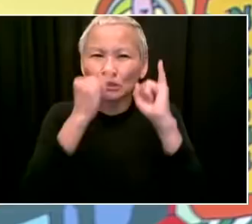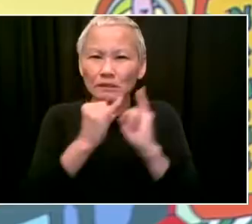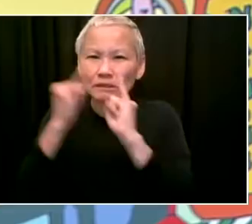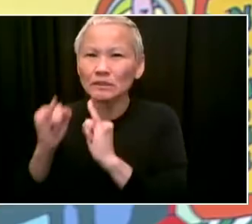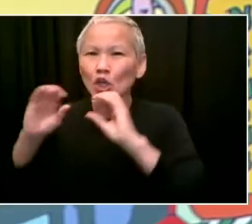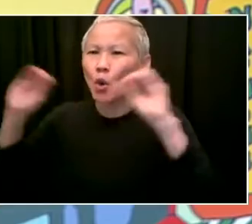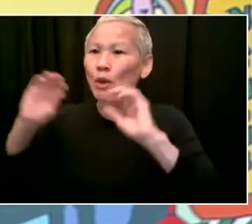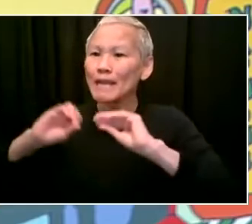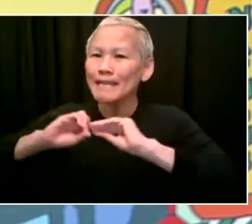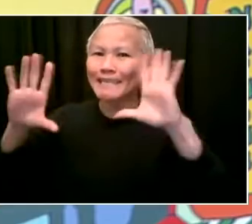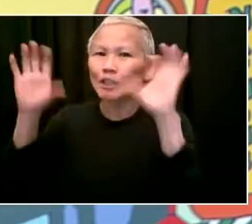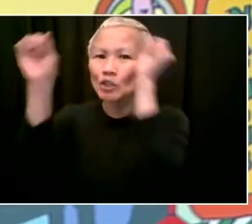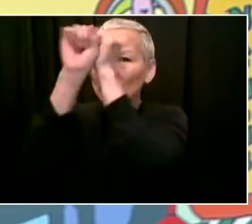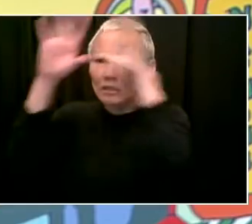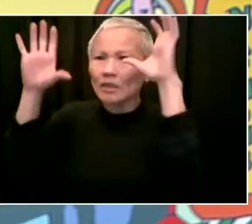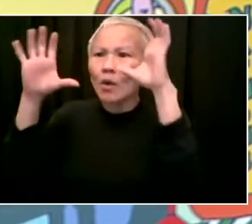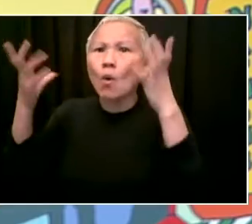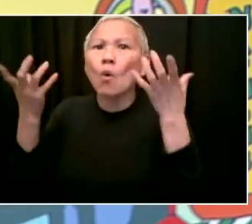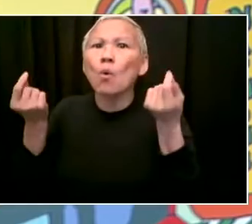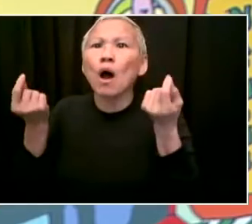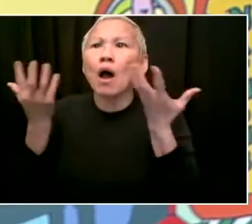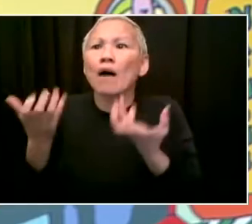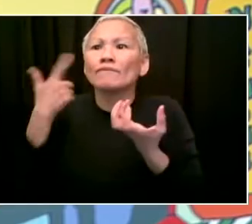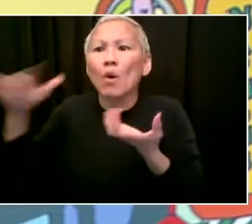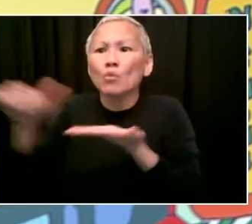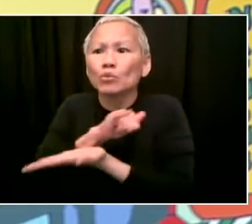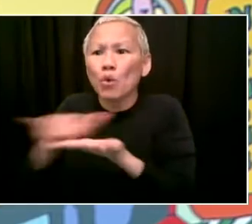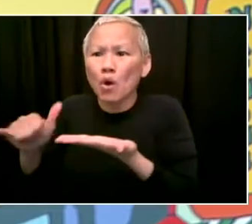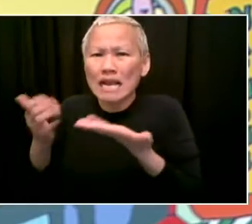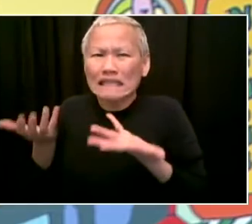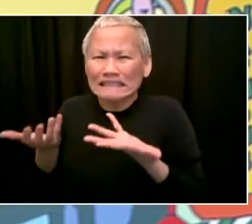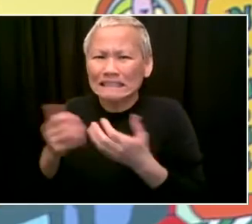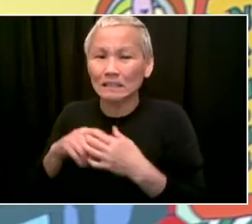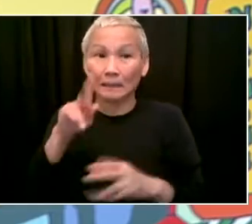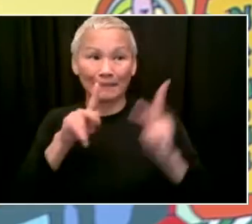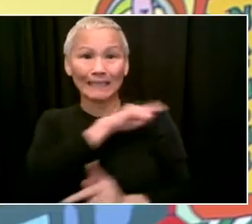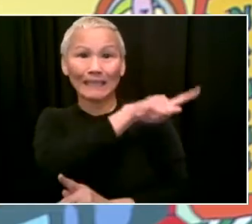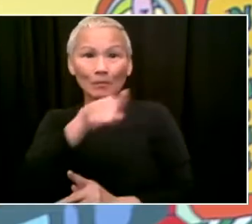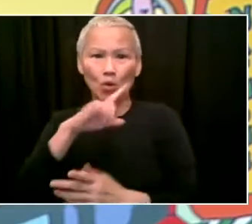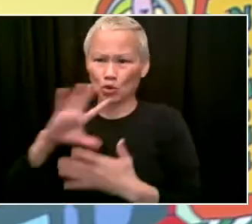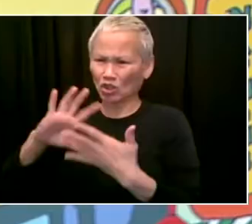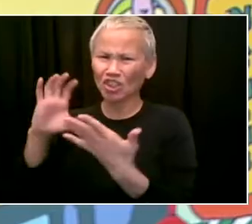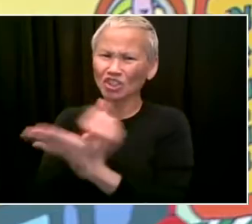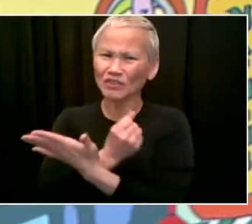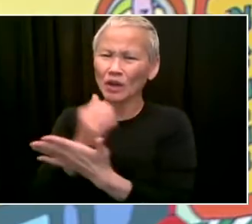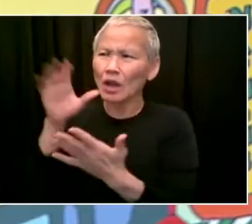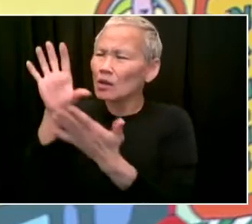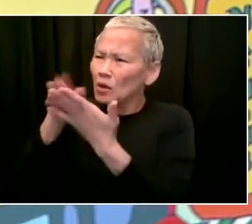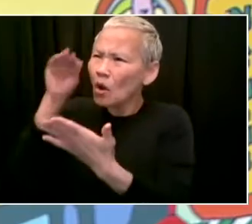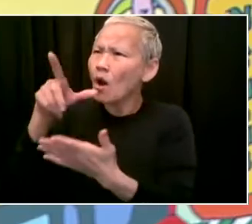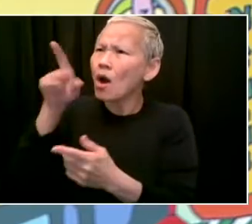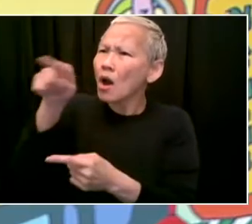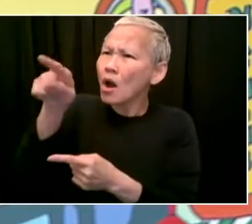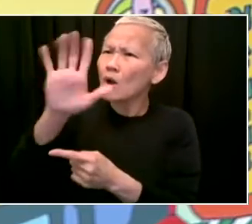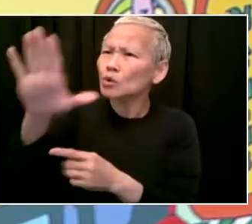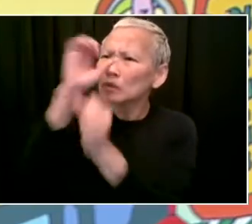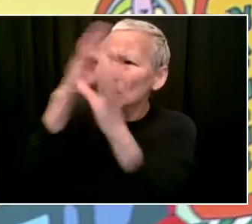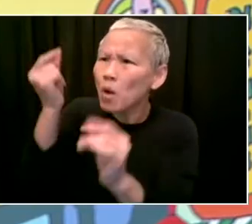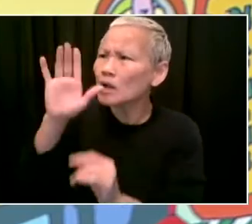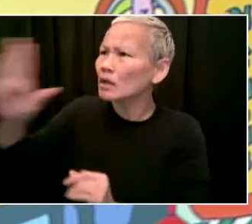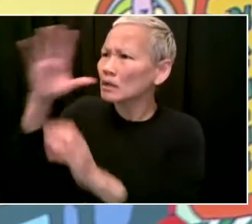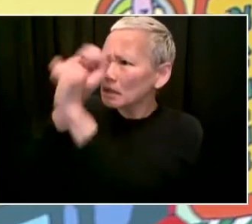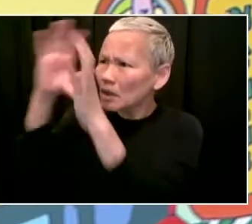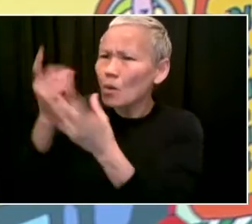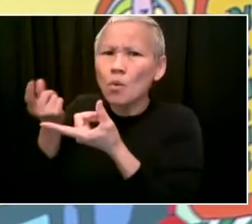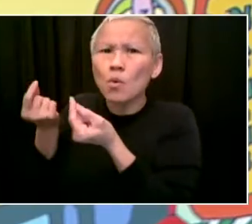City deserve to hear a truly thoughtful vision of how we're going to move forward after the biggest